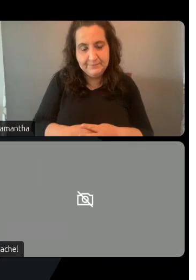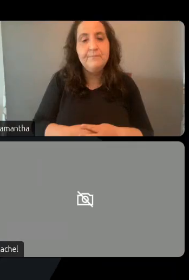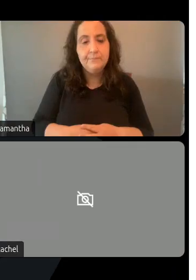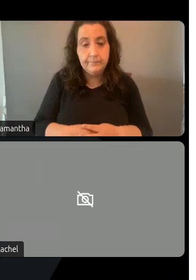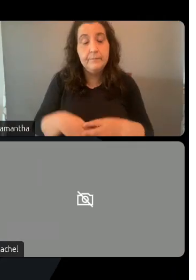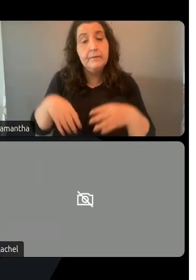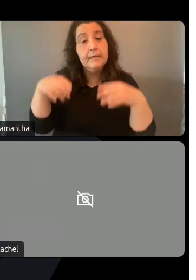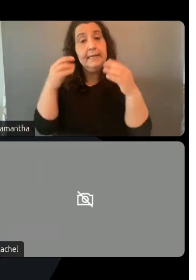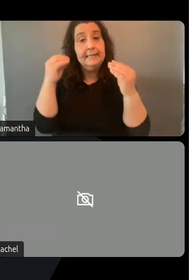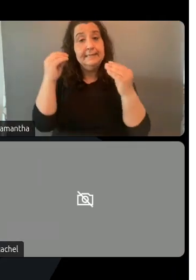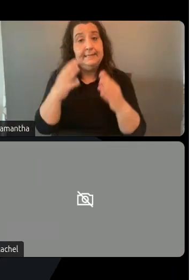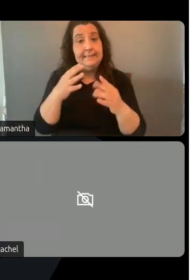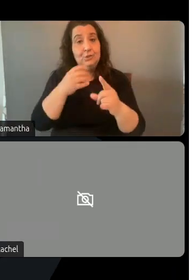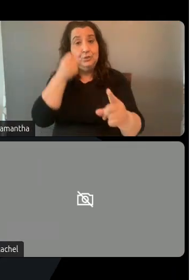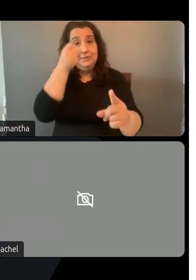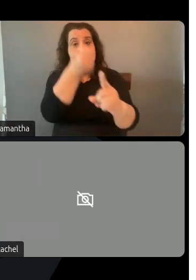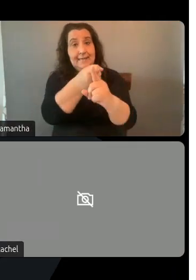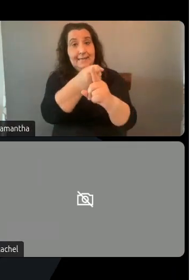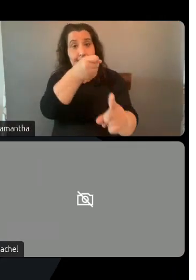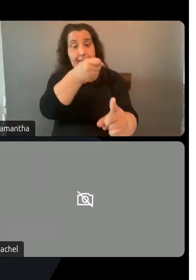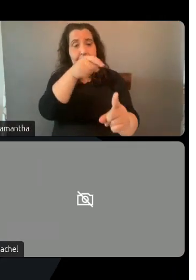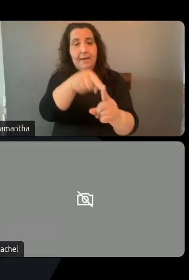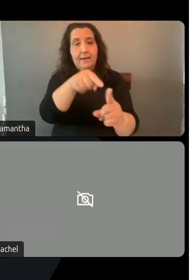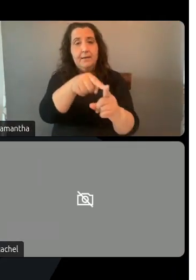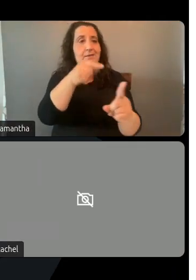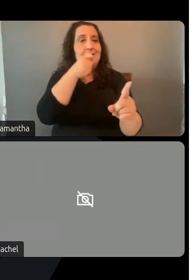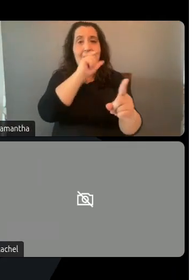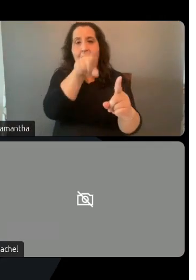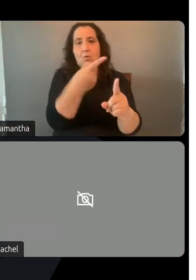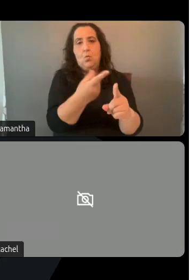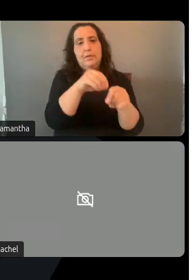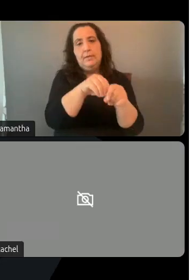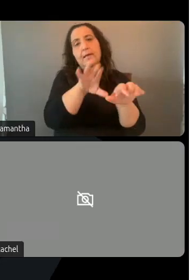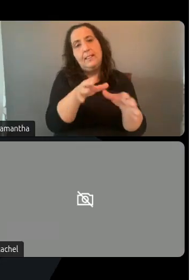So a teacher's impact extends well beyond the classroom.